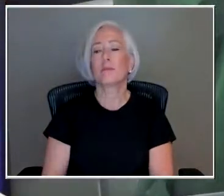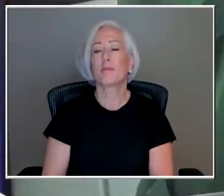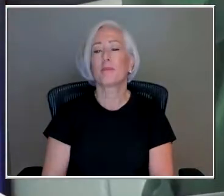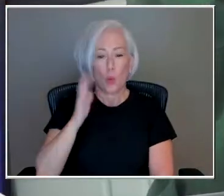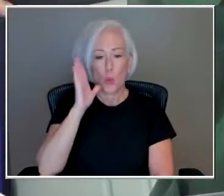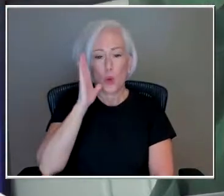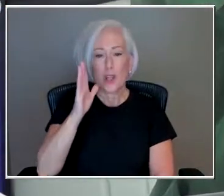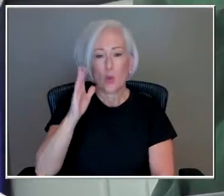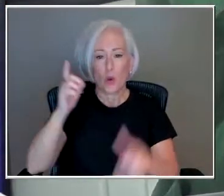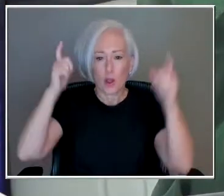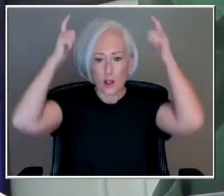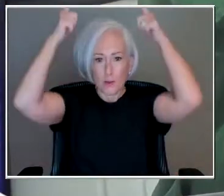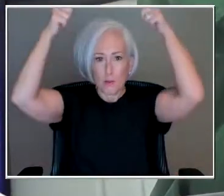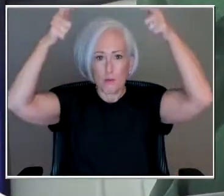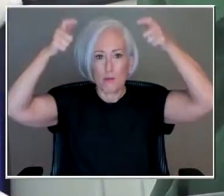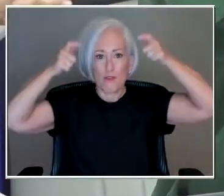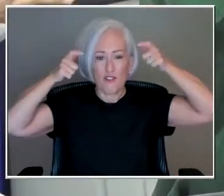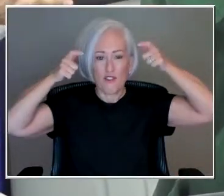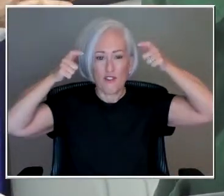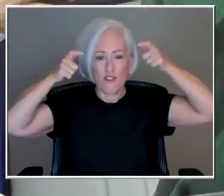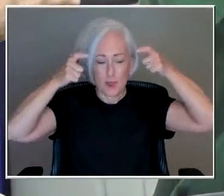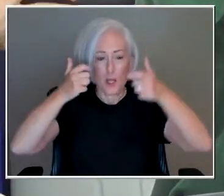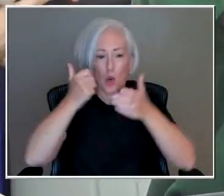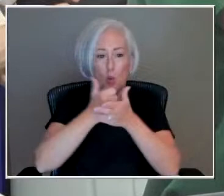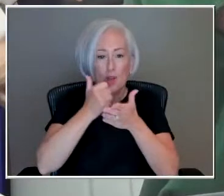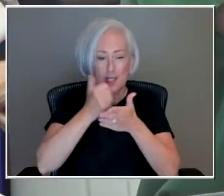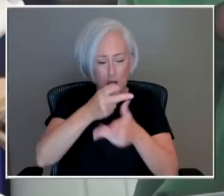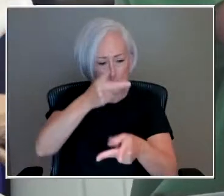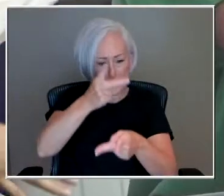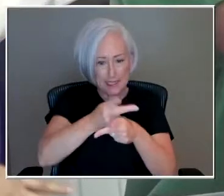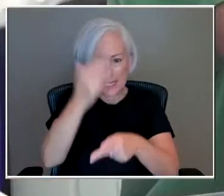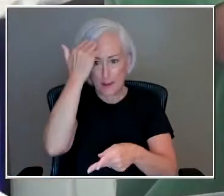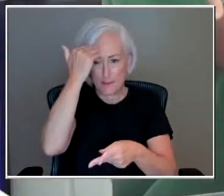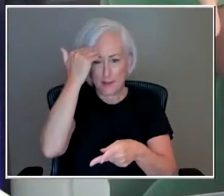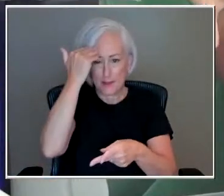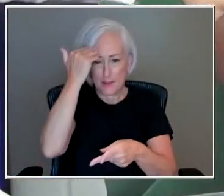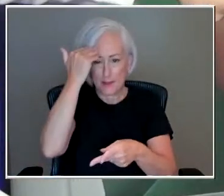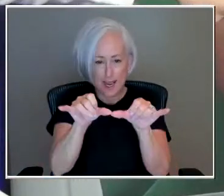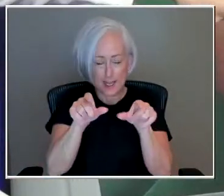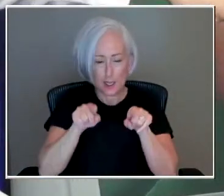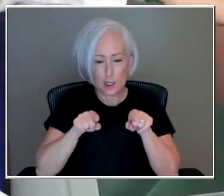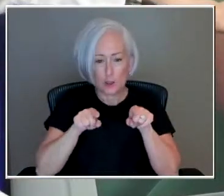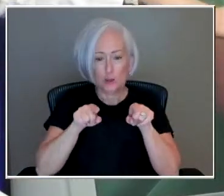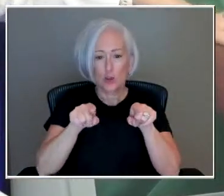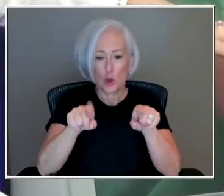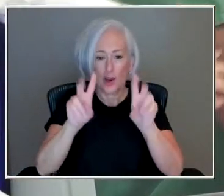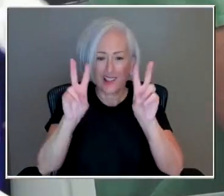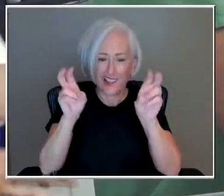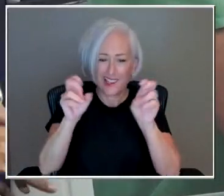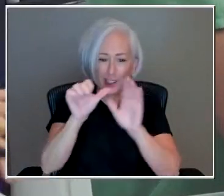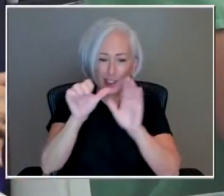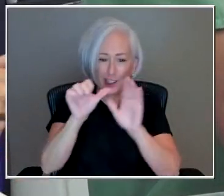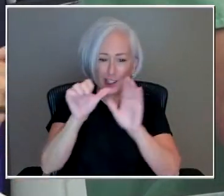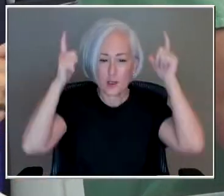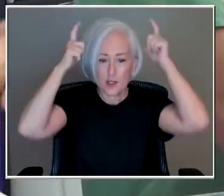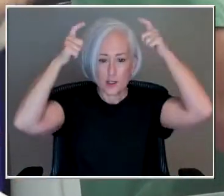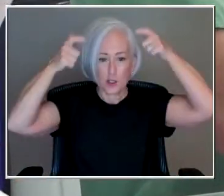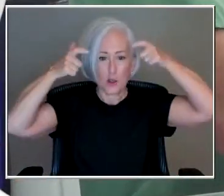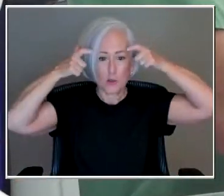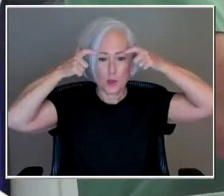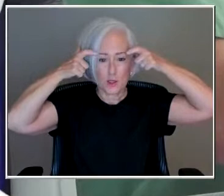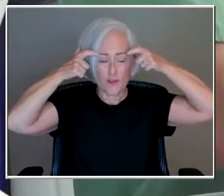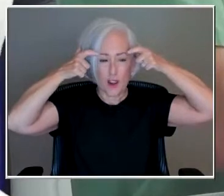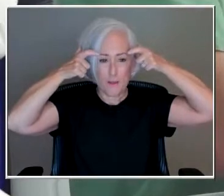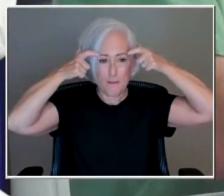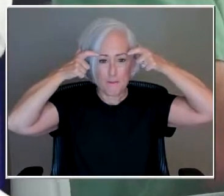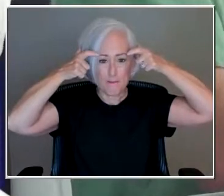which serves to help hold the head in place during surgery. So this is the neurosurgeons placing the frame. We anesthetize